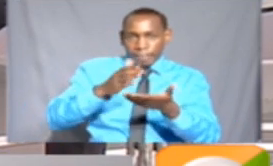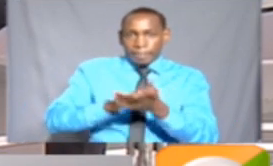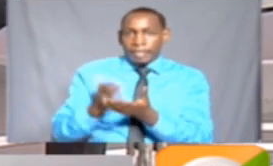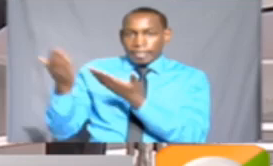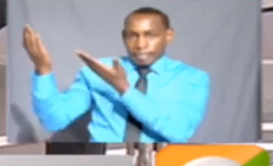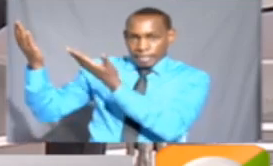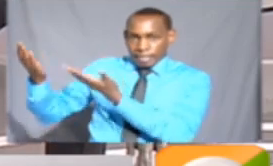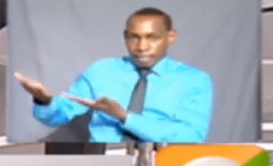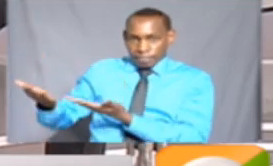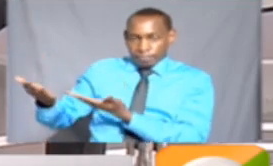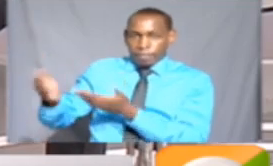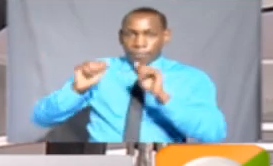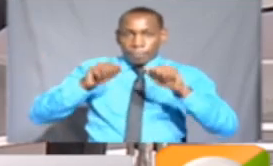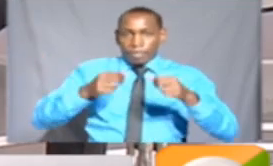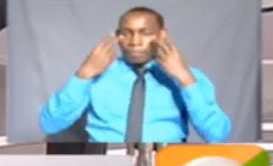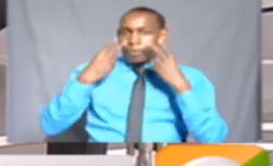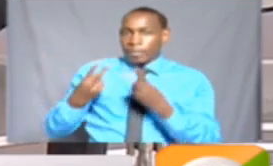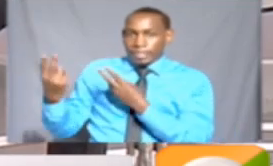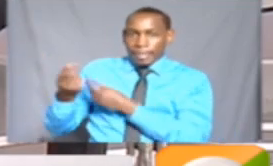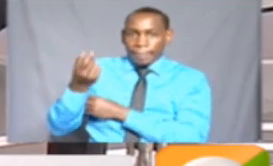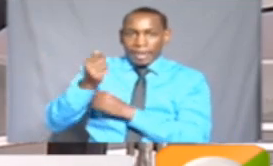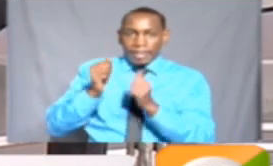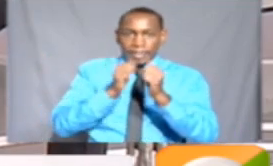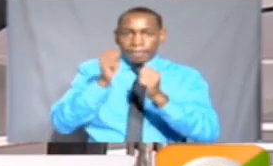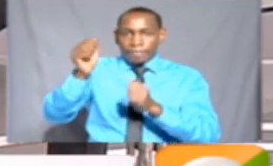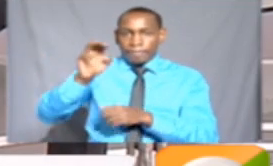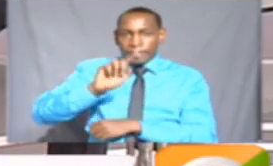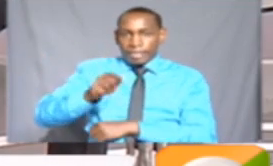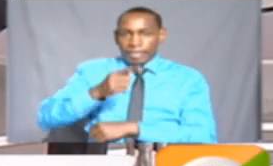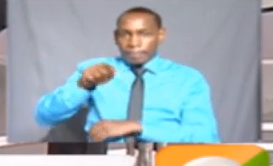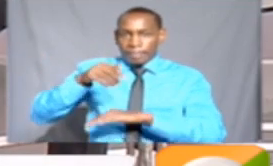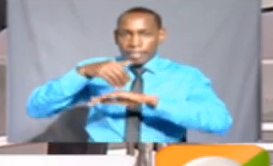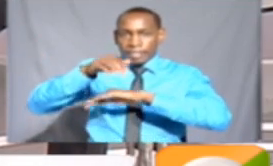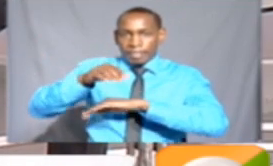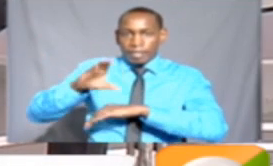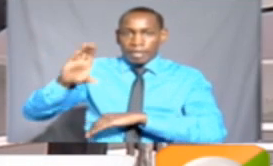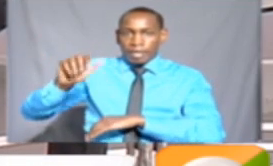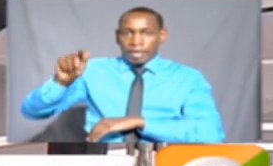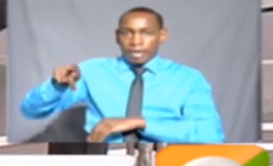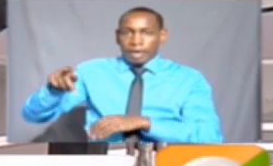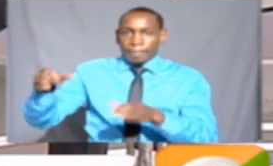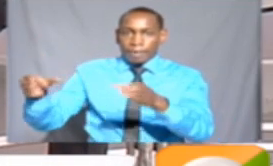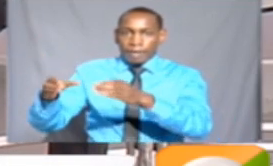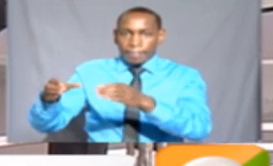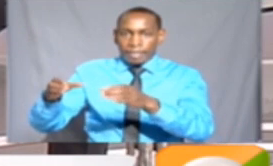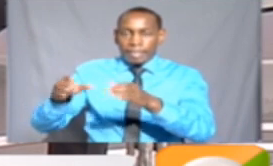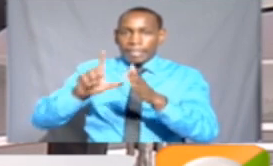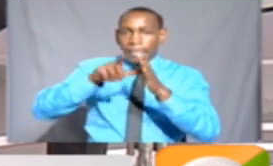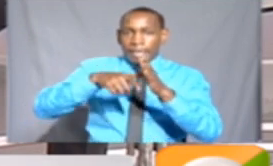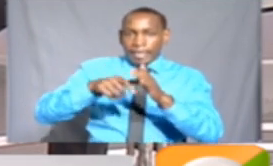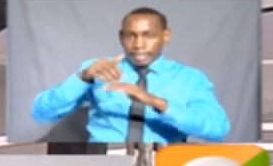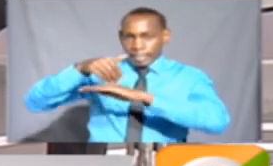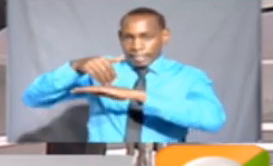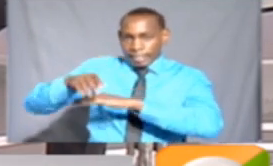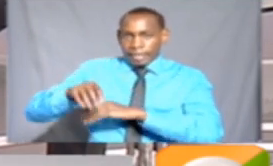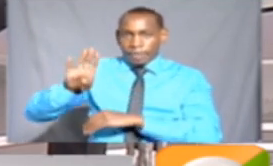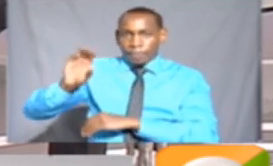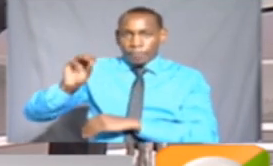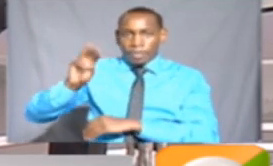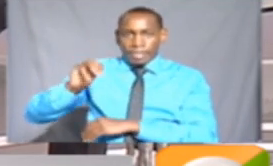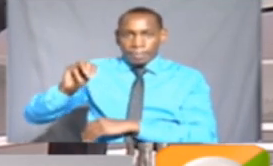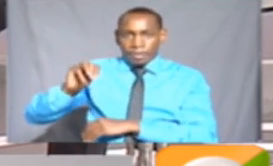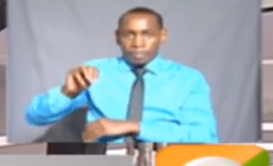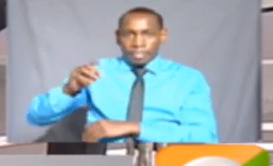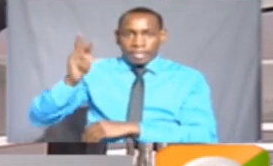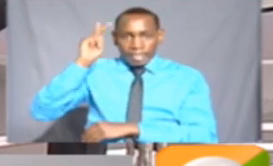that you can see right here. This is the money trail. 15 million shillings was sent to Caps Limited, and then eventually Caps Limited sent 14 million shillings to